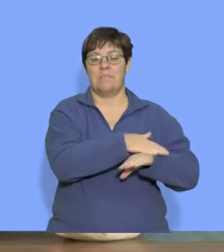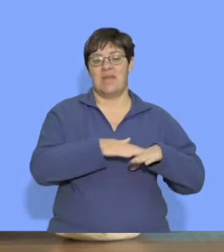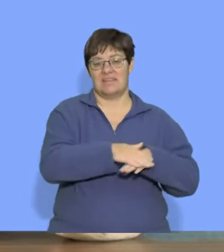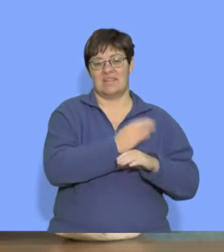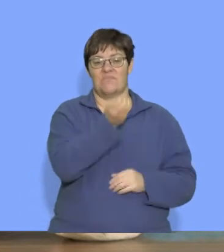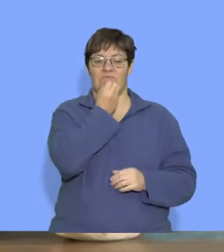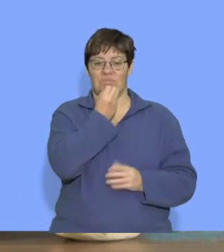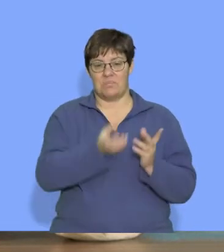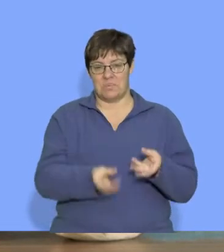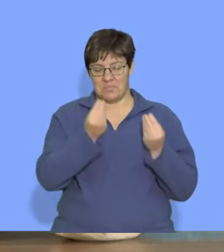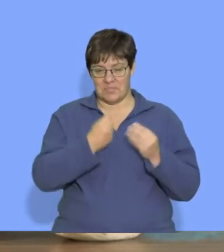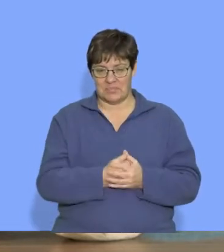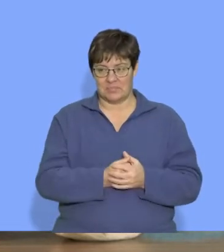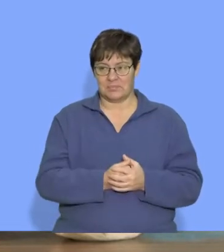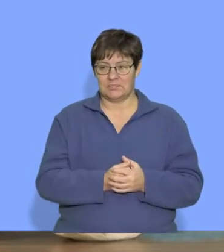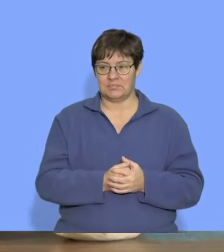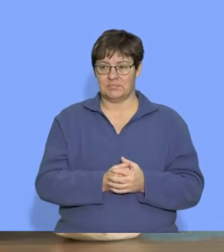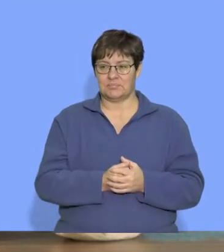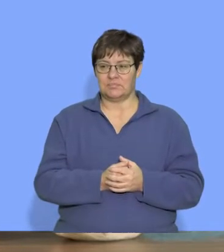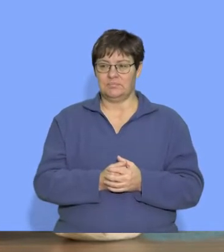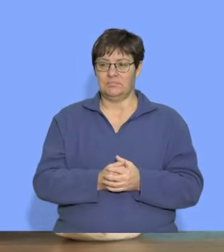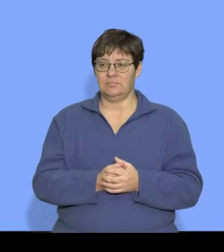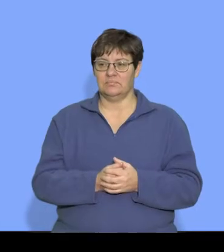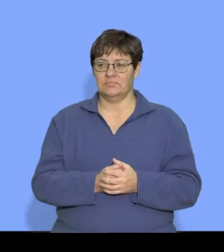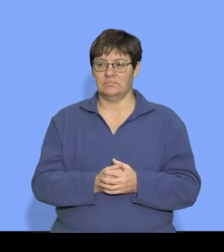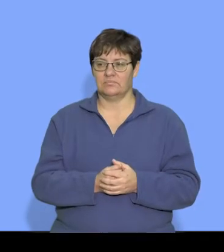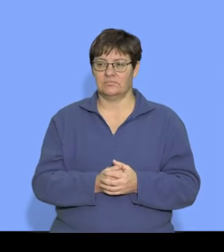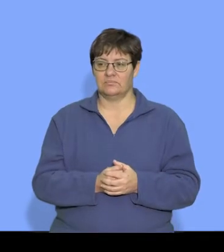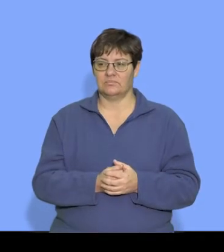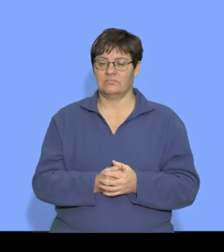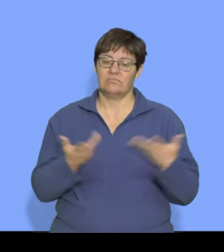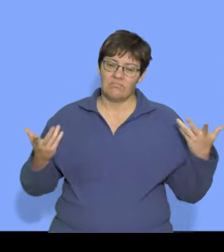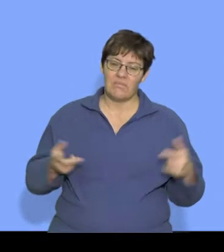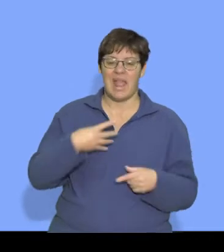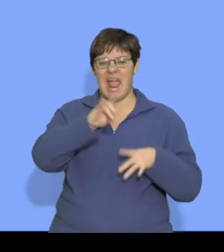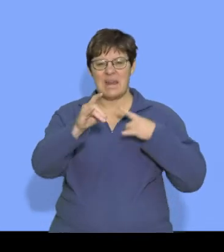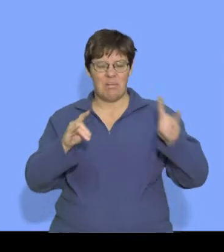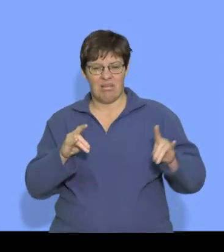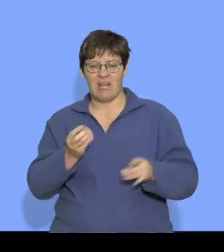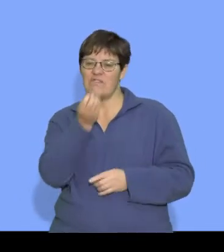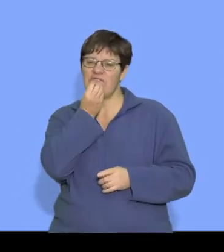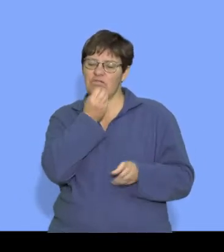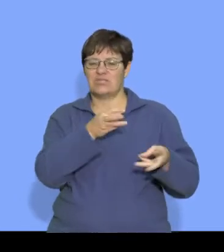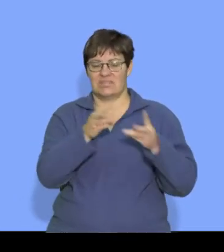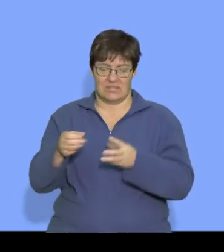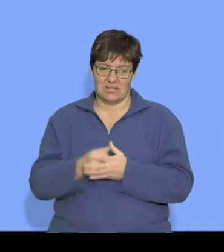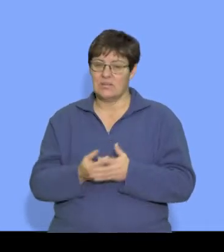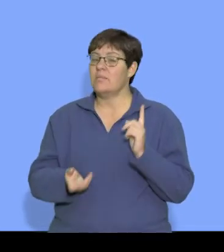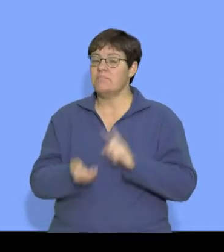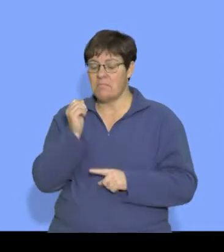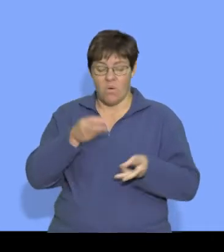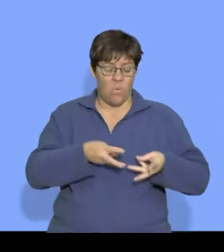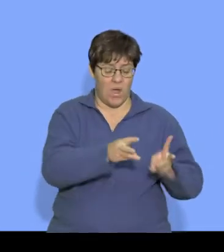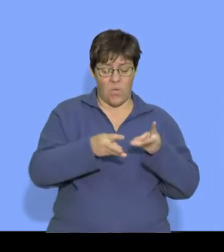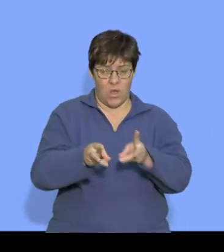basic function of nutrition. Right, so the methods of feeding in animals obtain